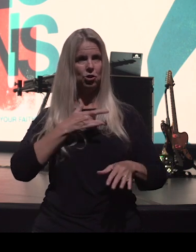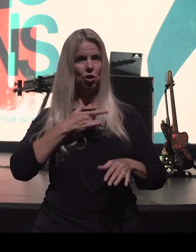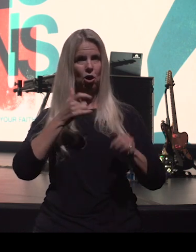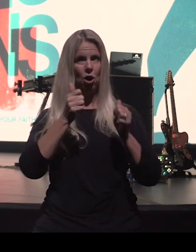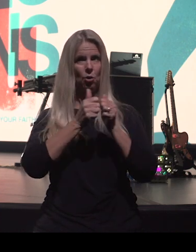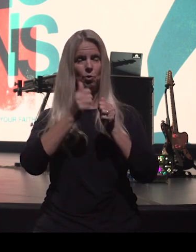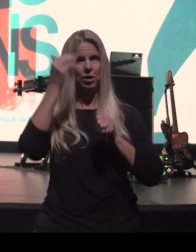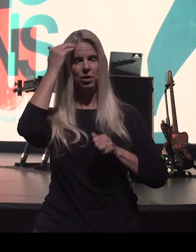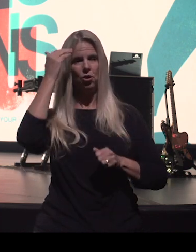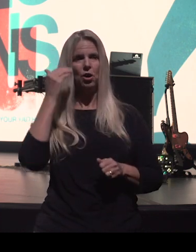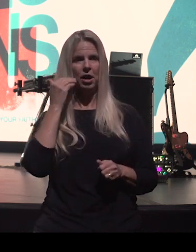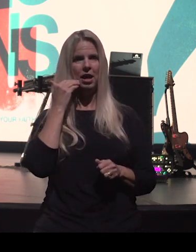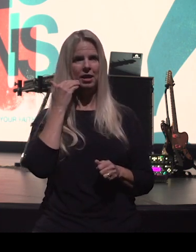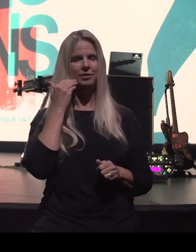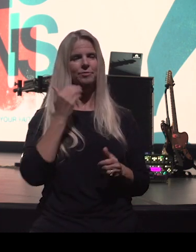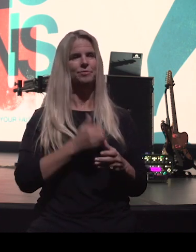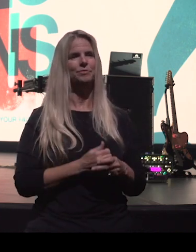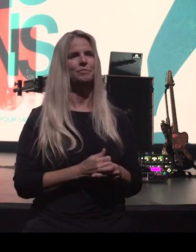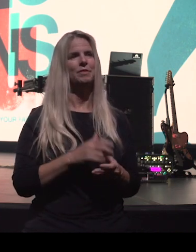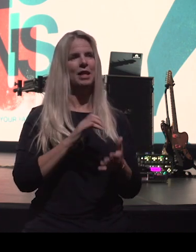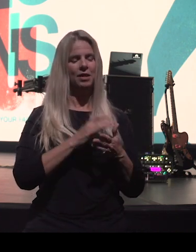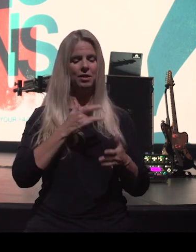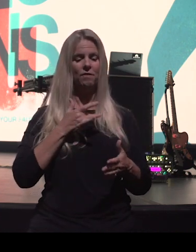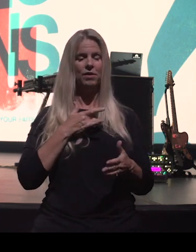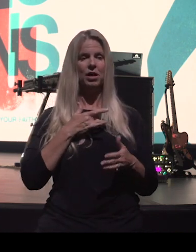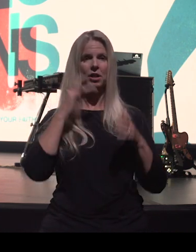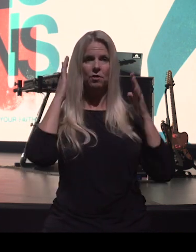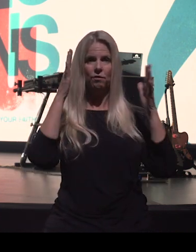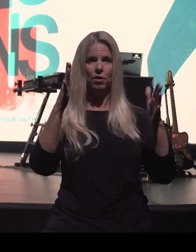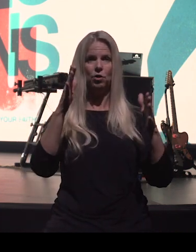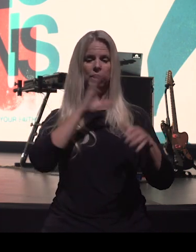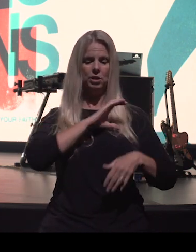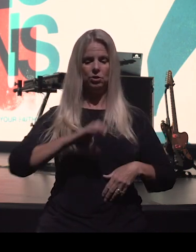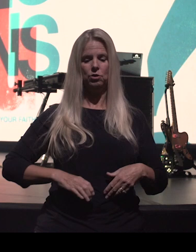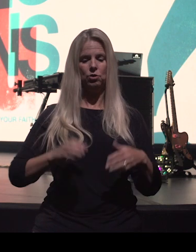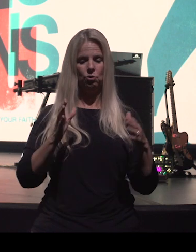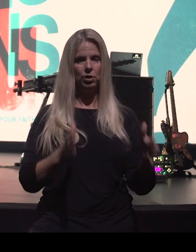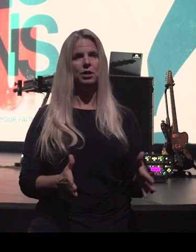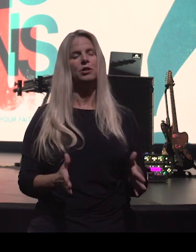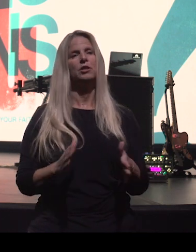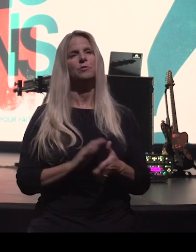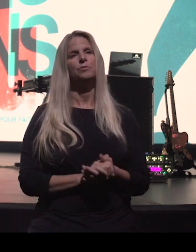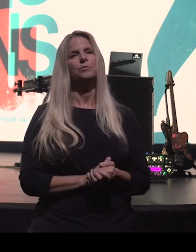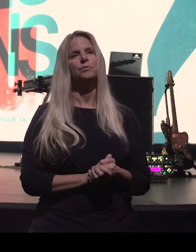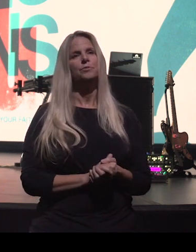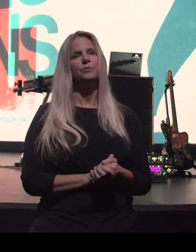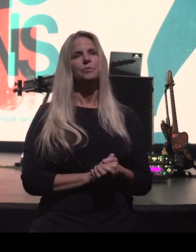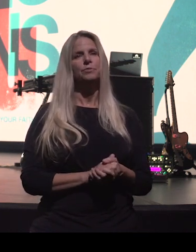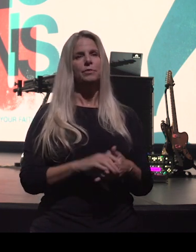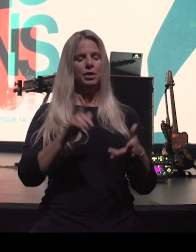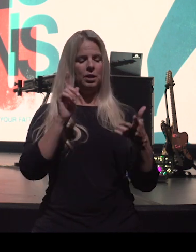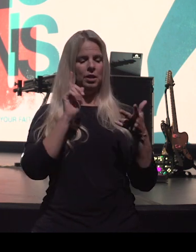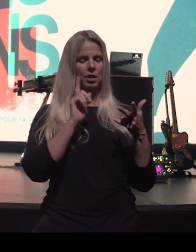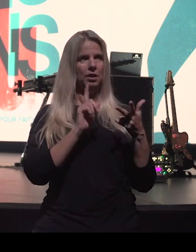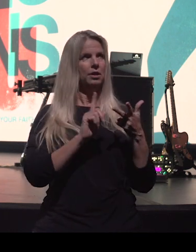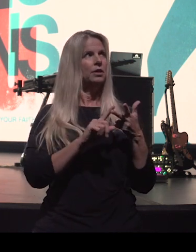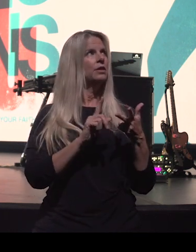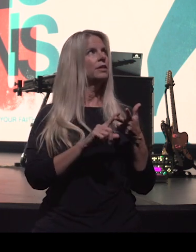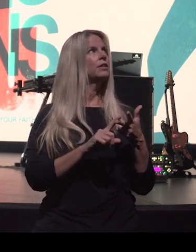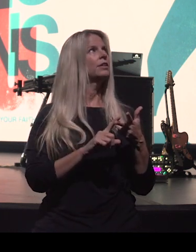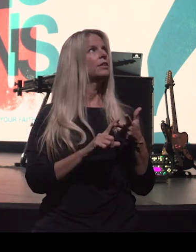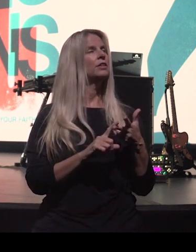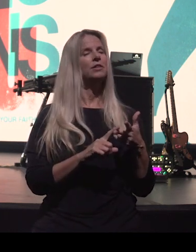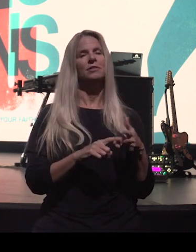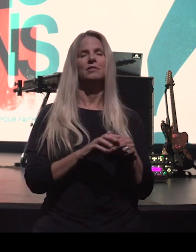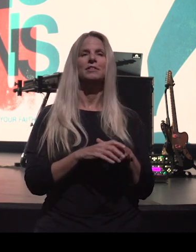word, okay? That's the feelings-focused Christians. We'll talk about that, what to do about that a little later on. Let's go to the last one, because some of you are like, ooh, that might be me. Let's move